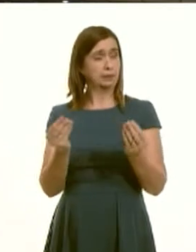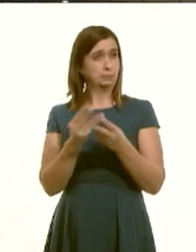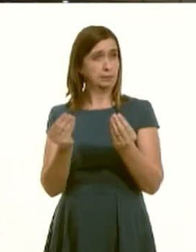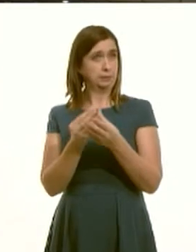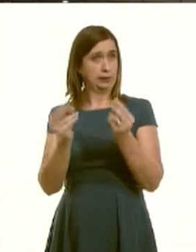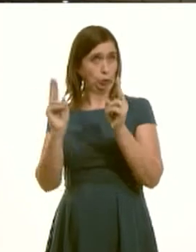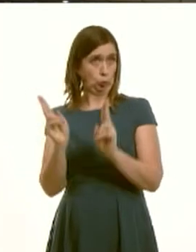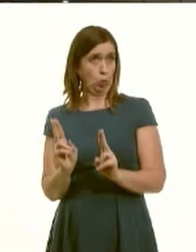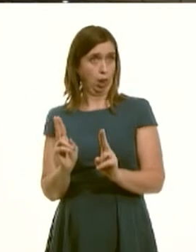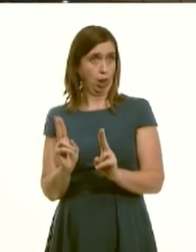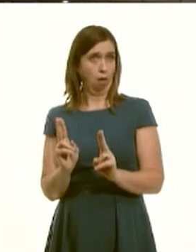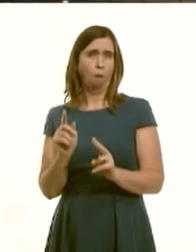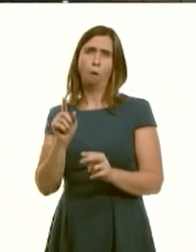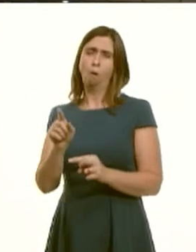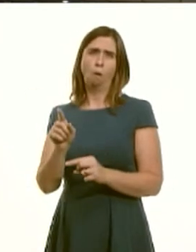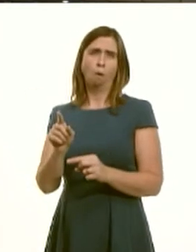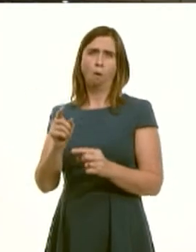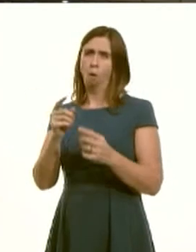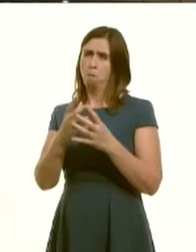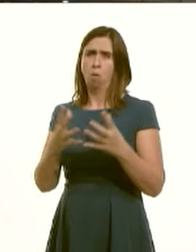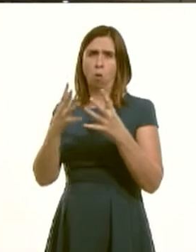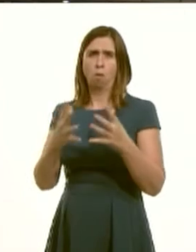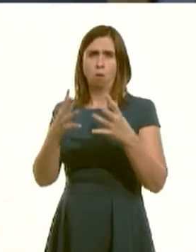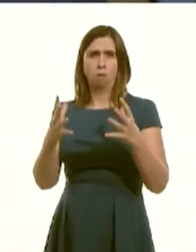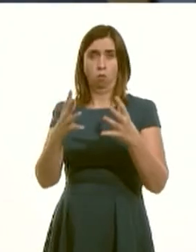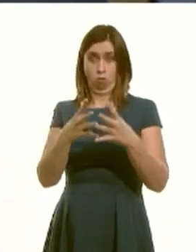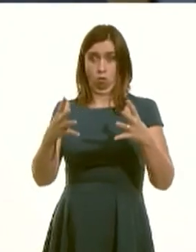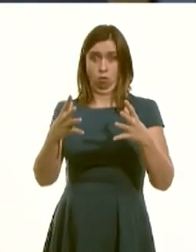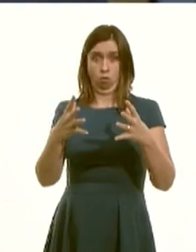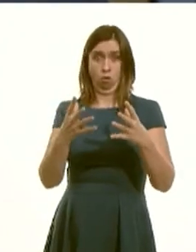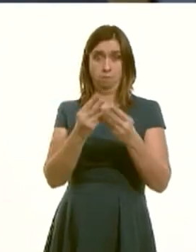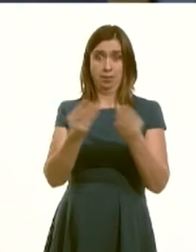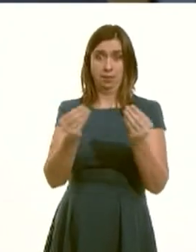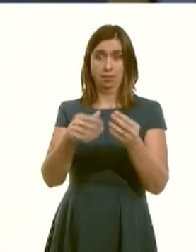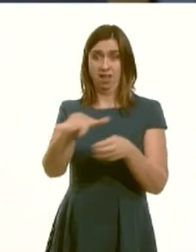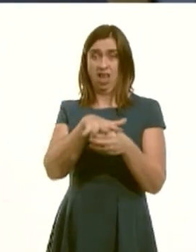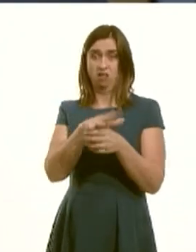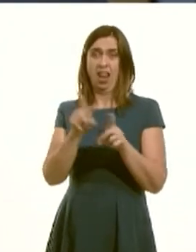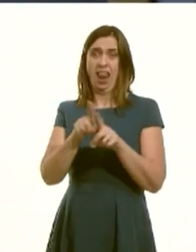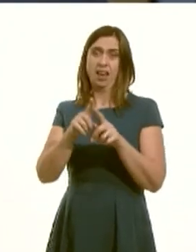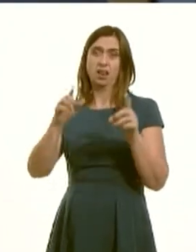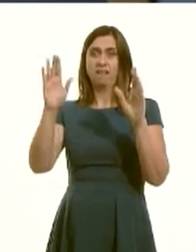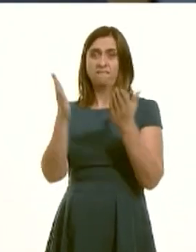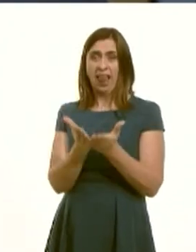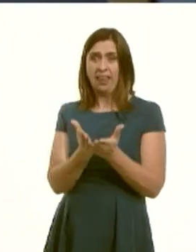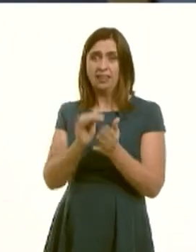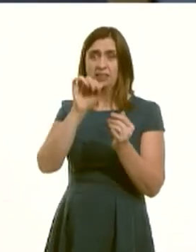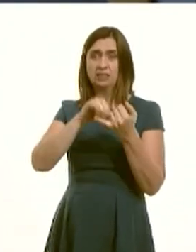remains persistently higher in our deprived communities such as South Wales valleys and inner